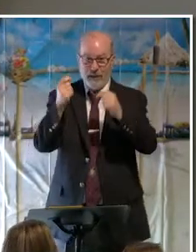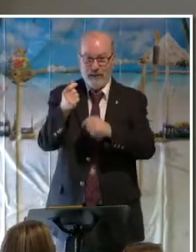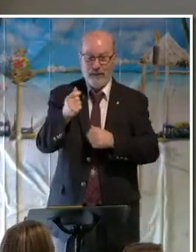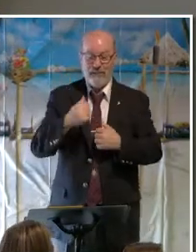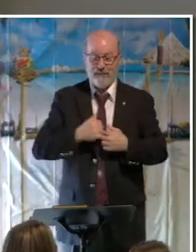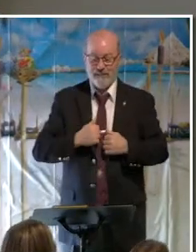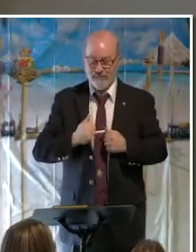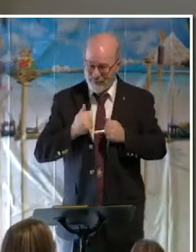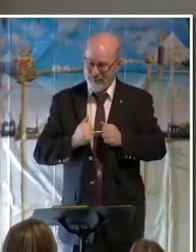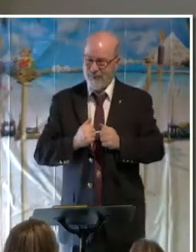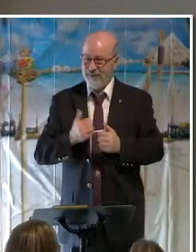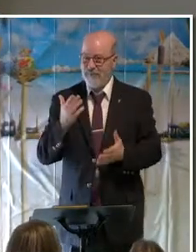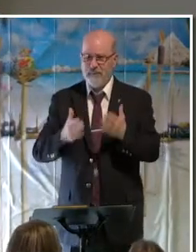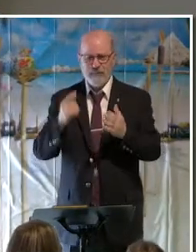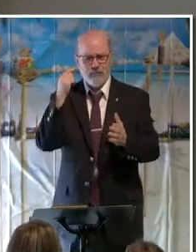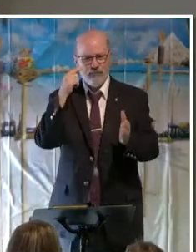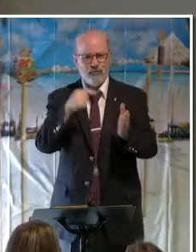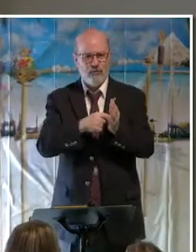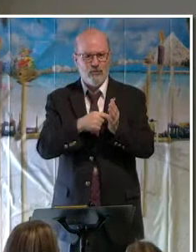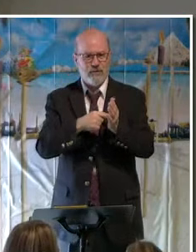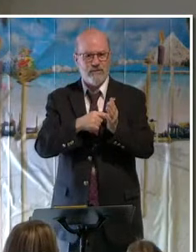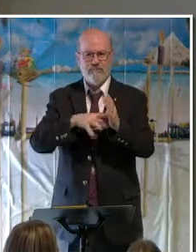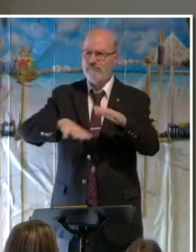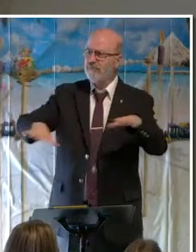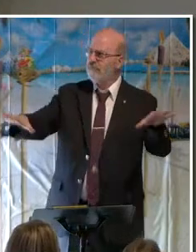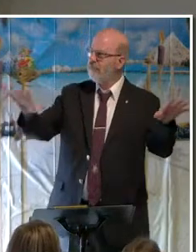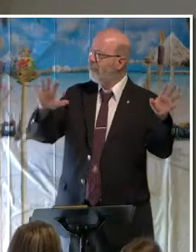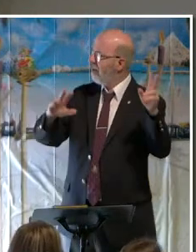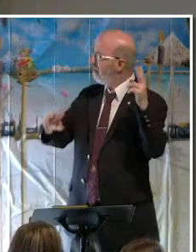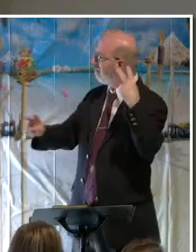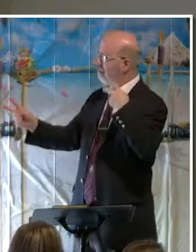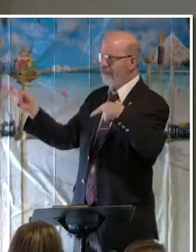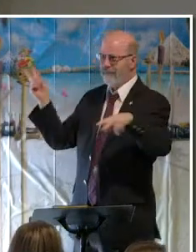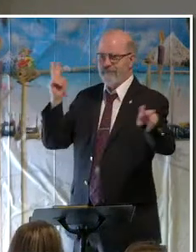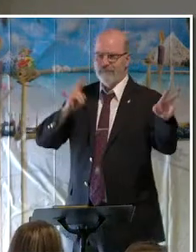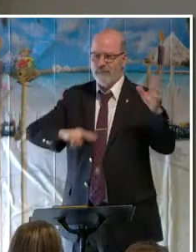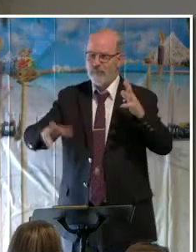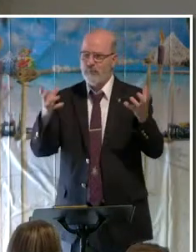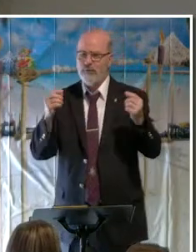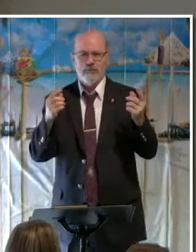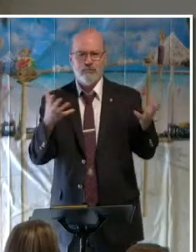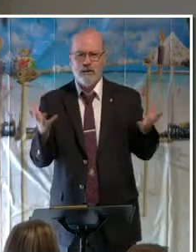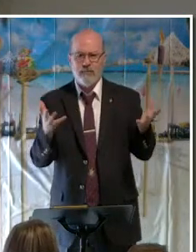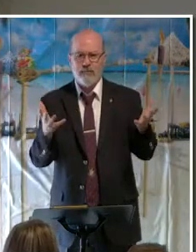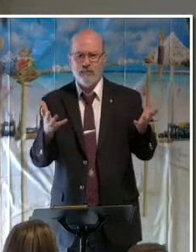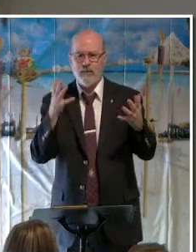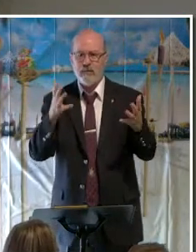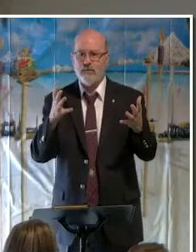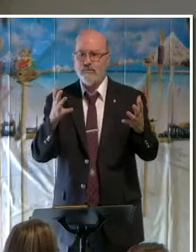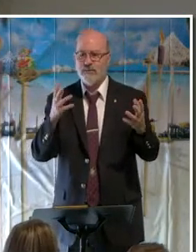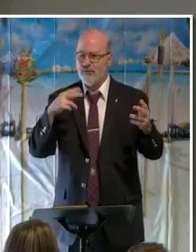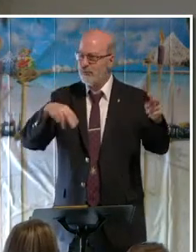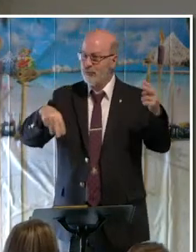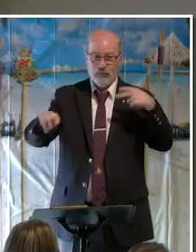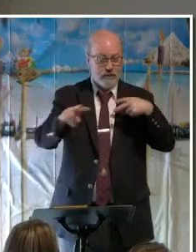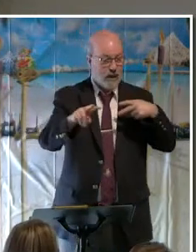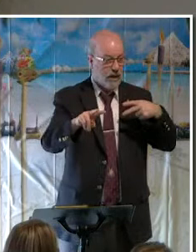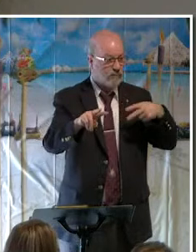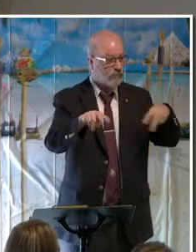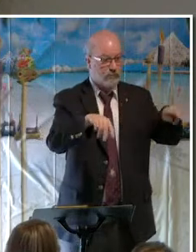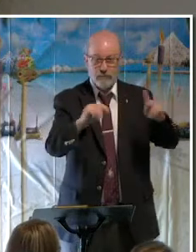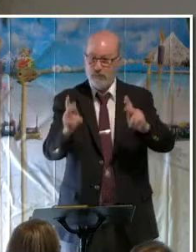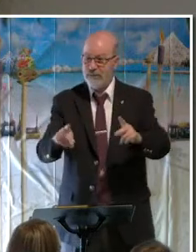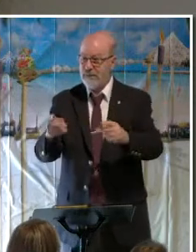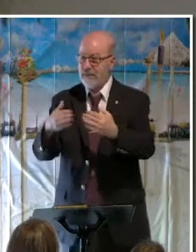bit. And you might have noticed the environment around you. So what I want you to do is this. I want you to turn around or turn to